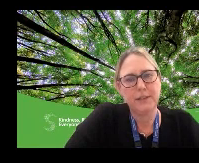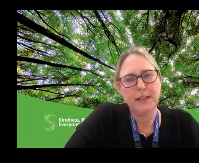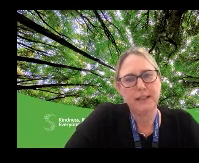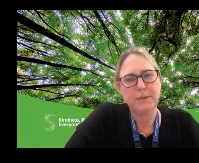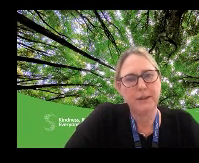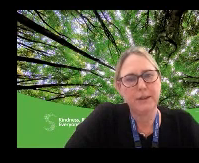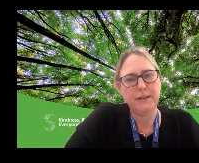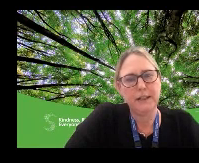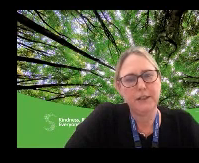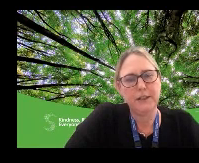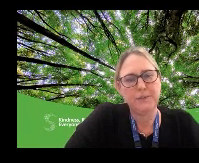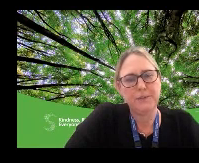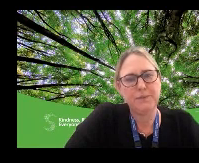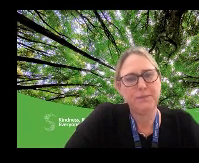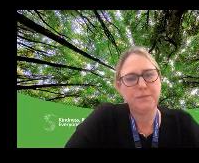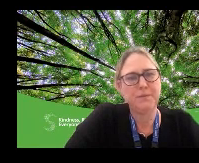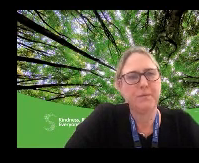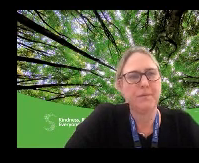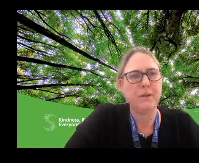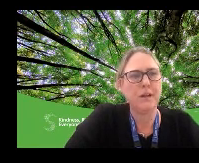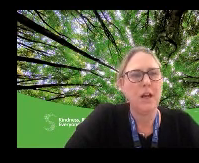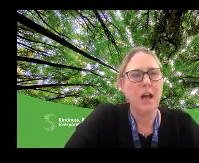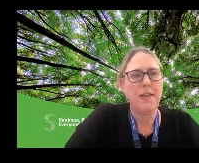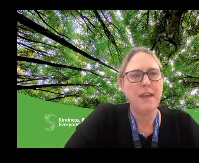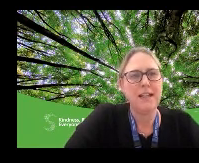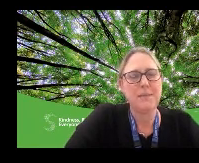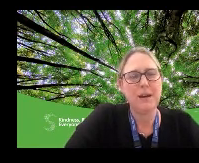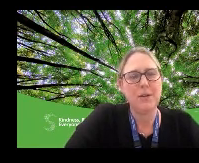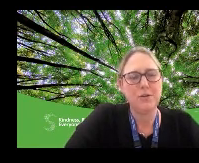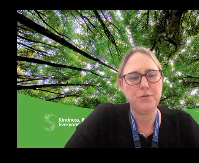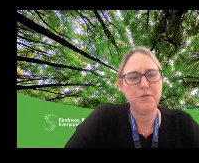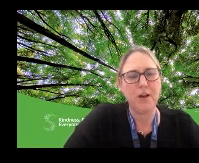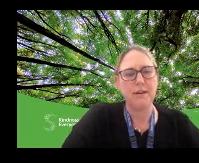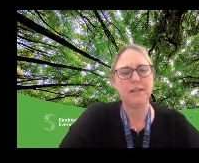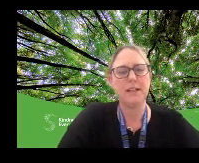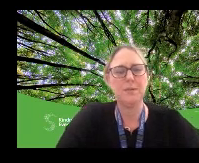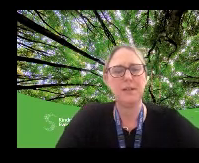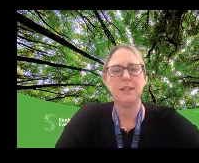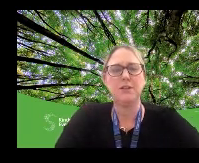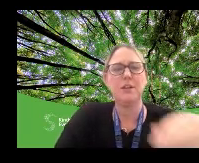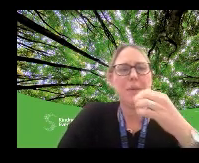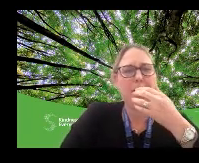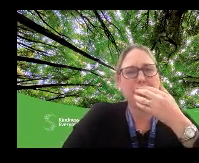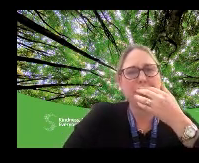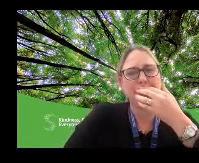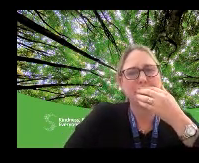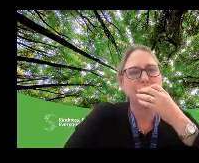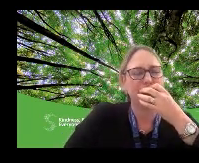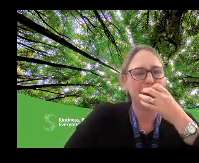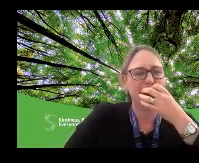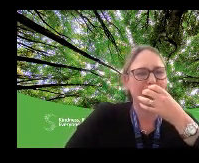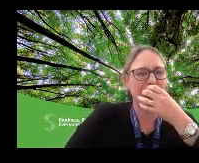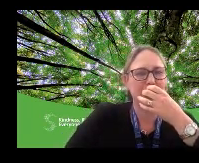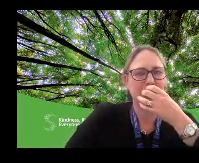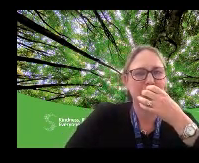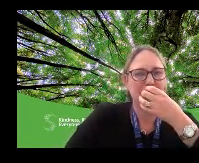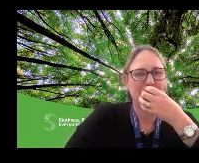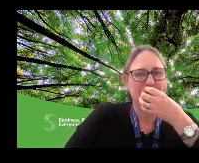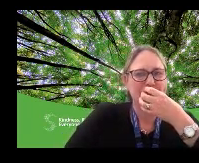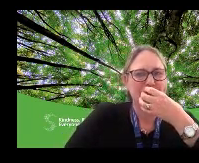Okay, to the next section. And then it's about who's referring. So this bit's interesting. Go back up again. Sorry,